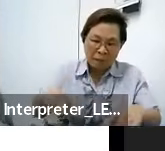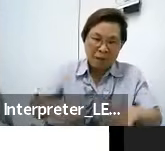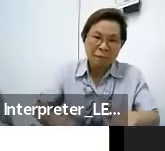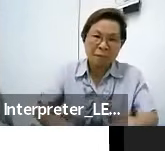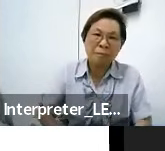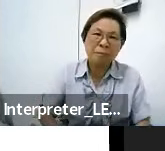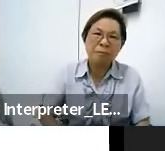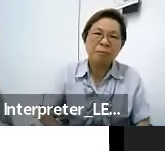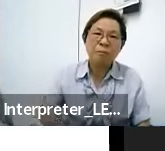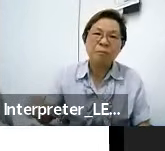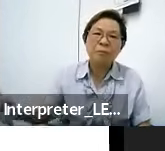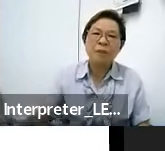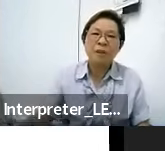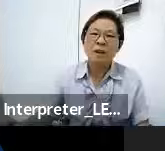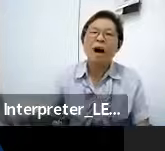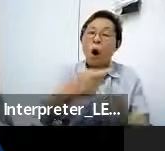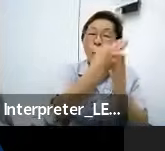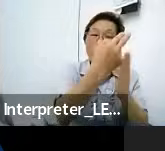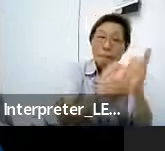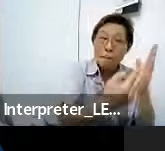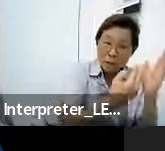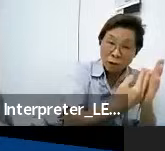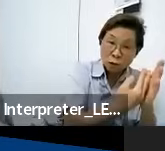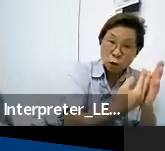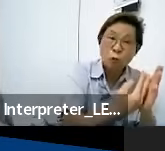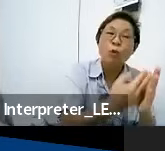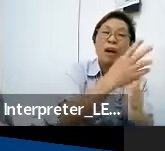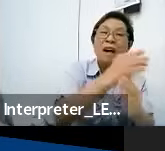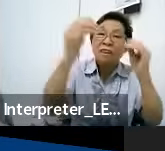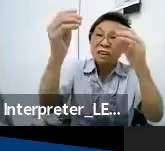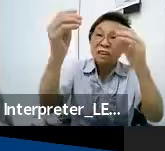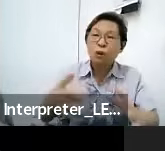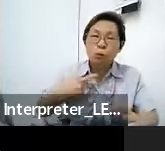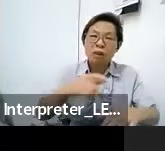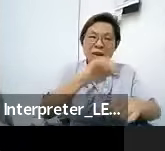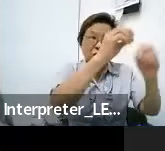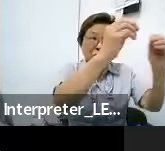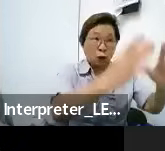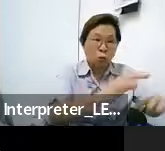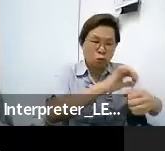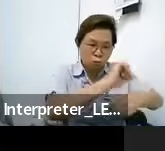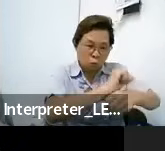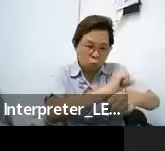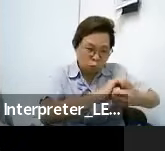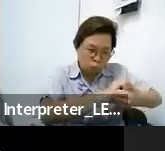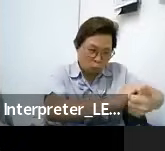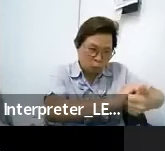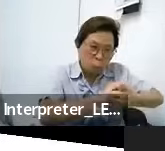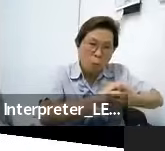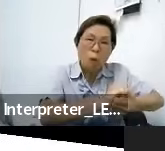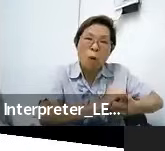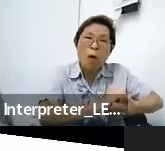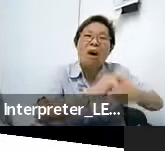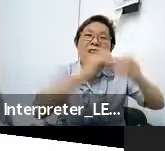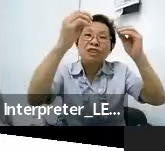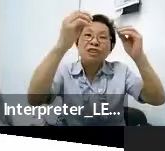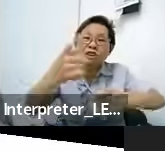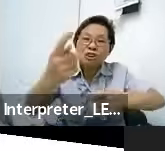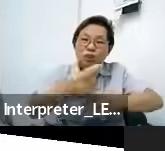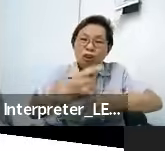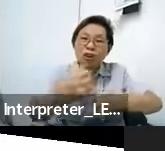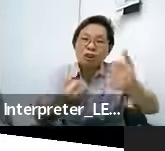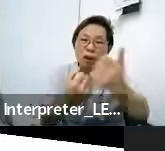Our teachers and mentors, we have been working with our teachers and delivered a way of teacher training to support